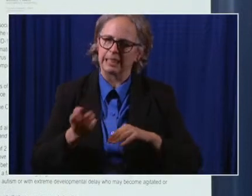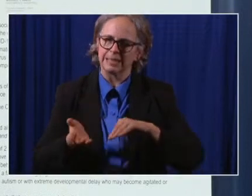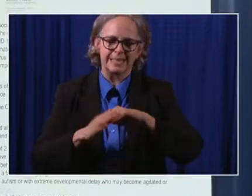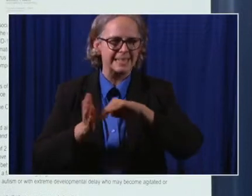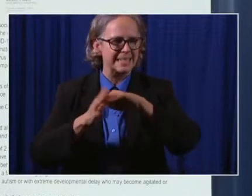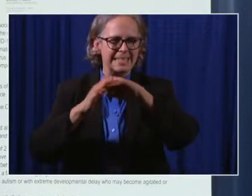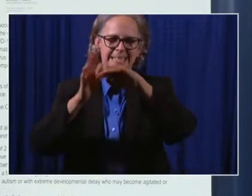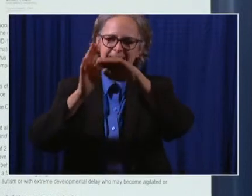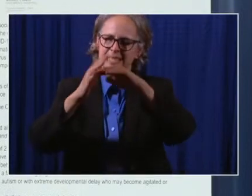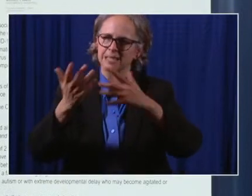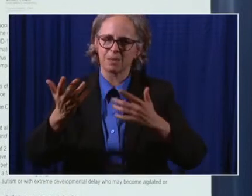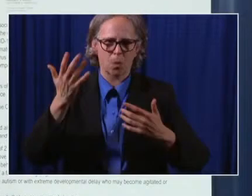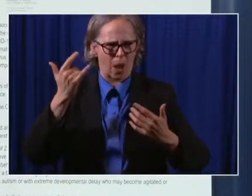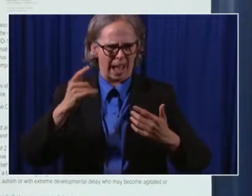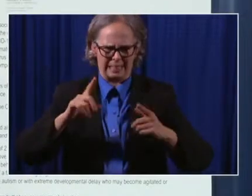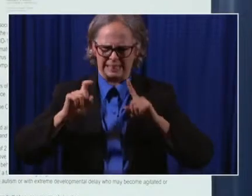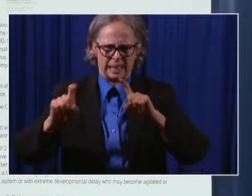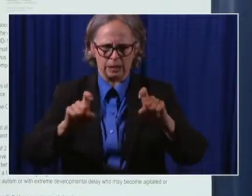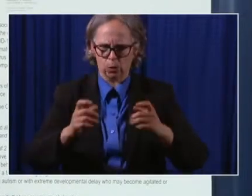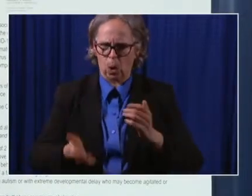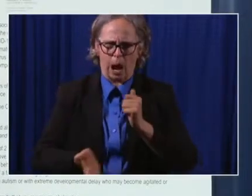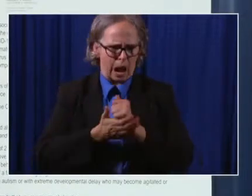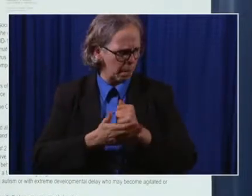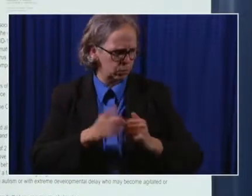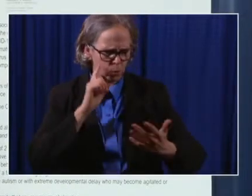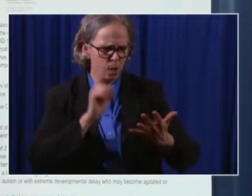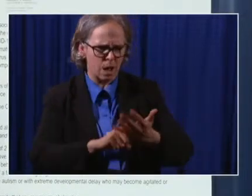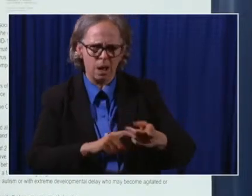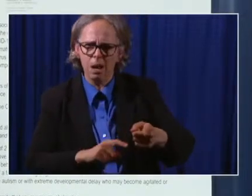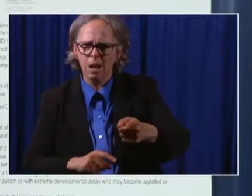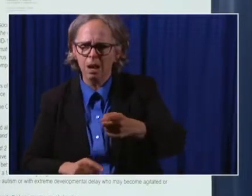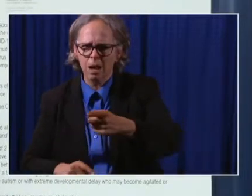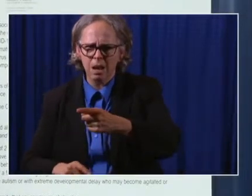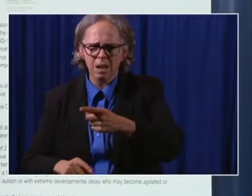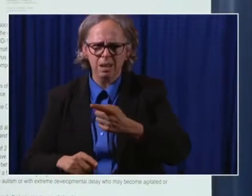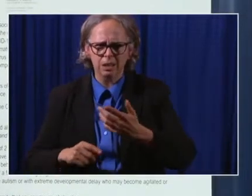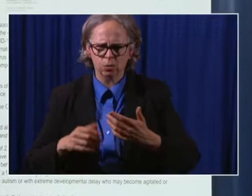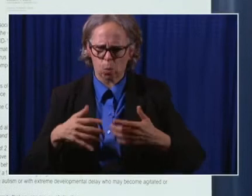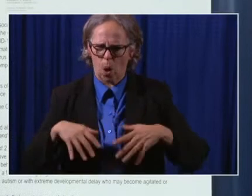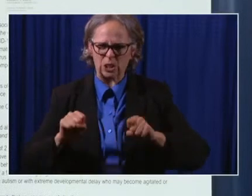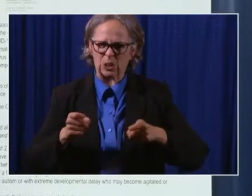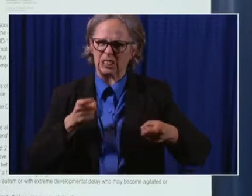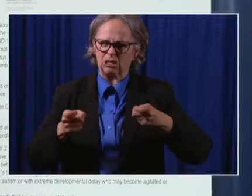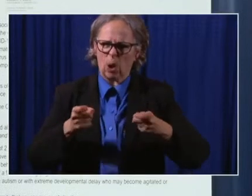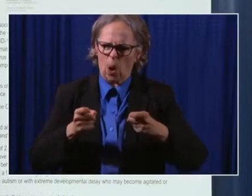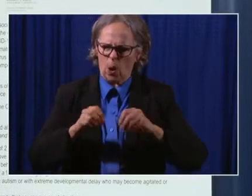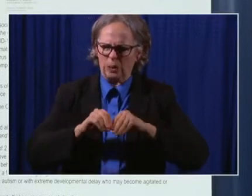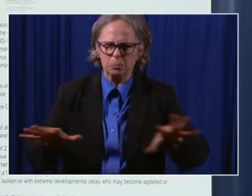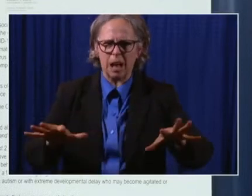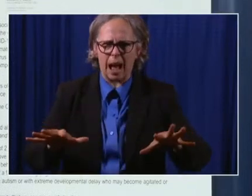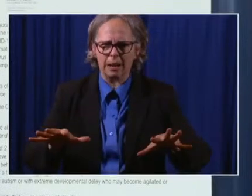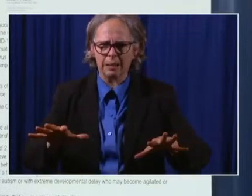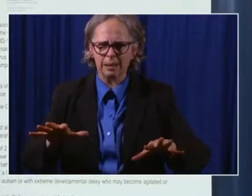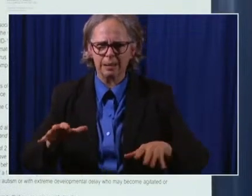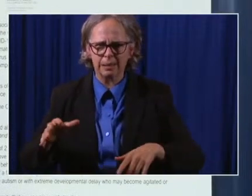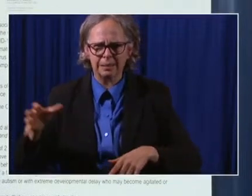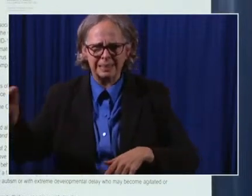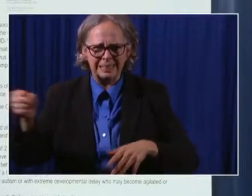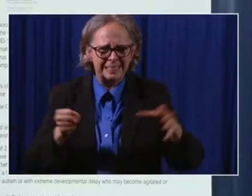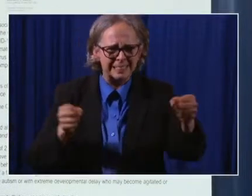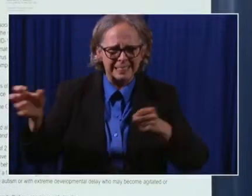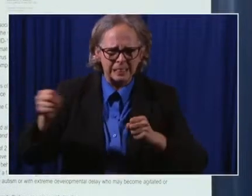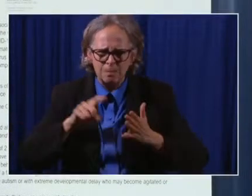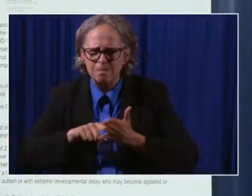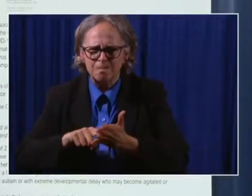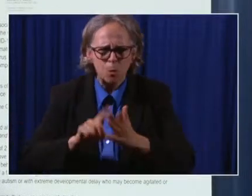but as a screening tool to help control the spread of the virus. One of the ways to do this is by expanding the use of rapid